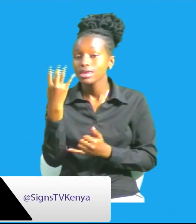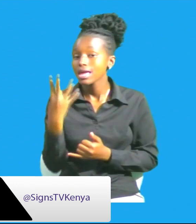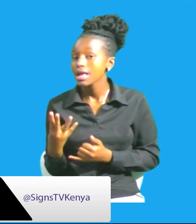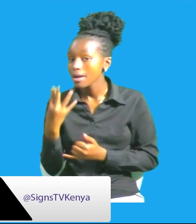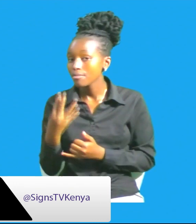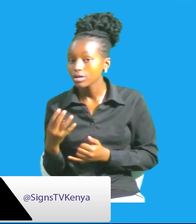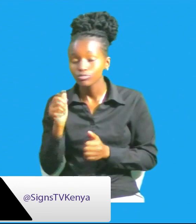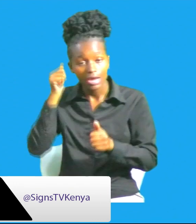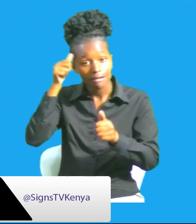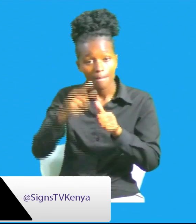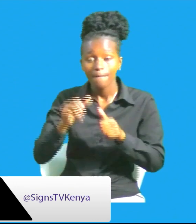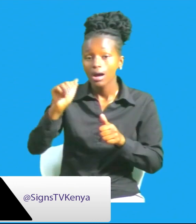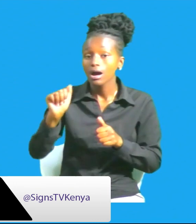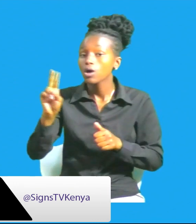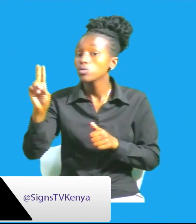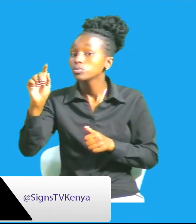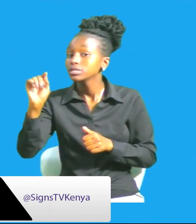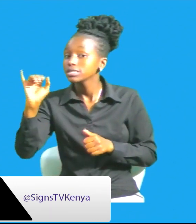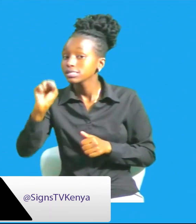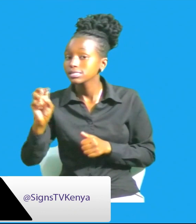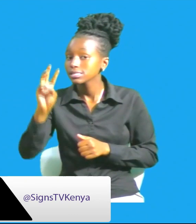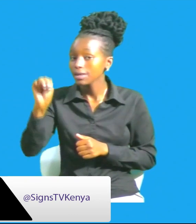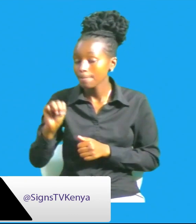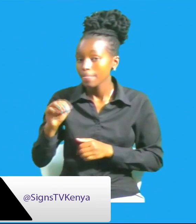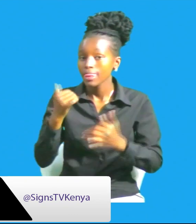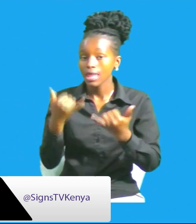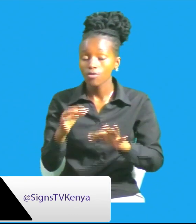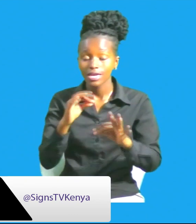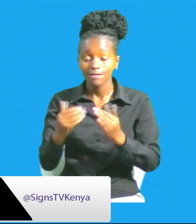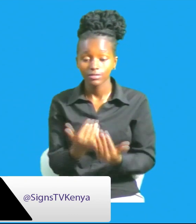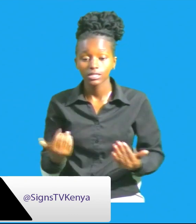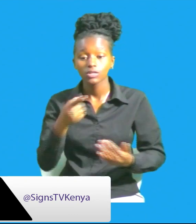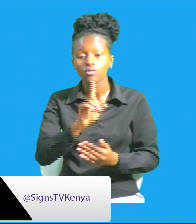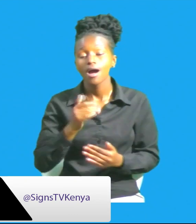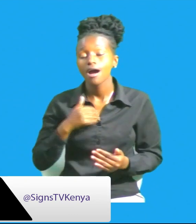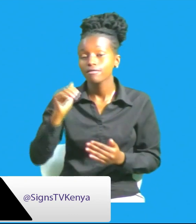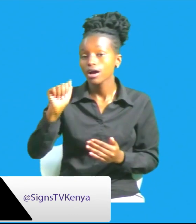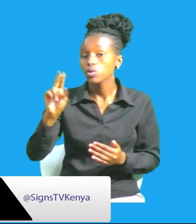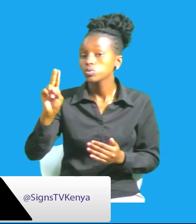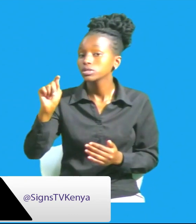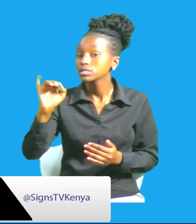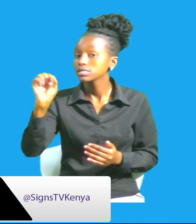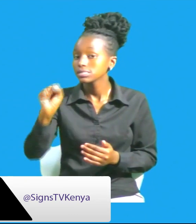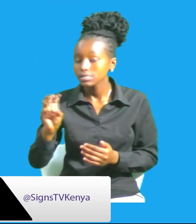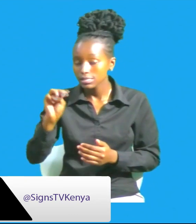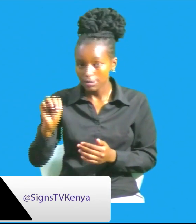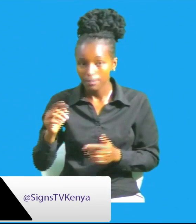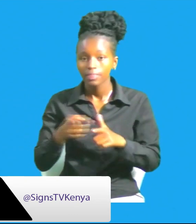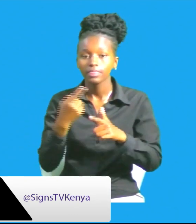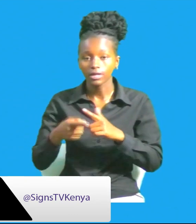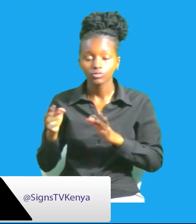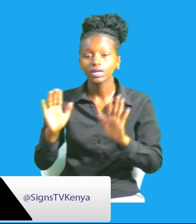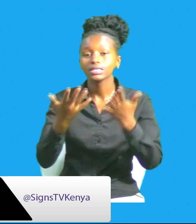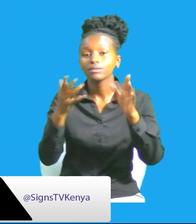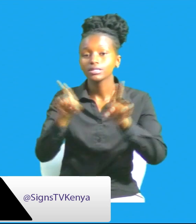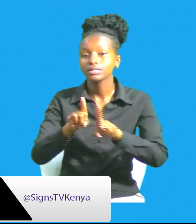have a child who is autistic, this is the month that we celebrate them. If you have a relative who is autistic, this is the month that